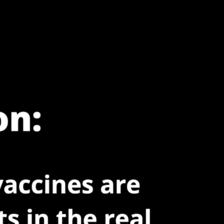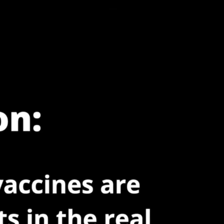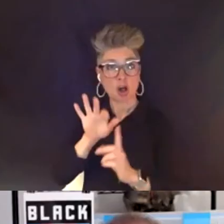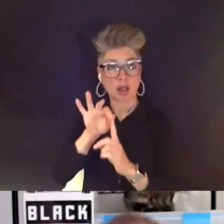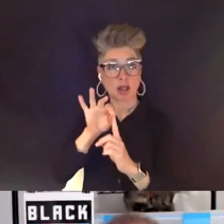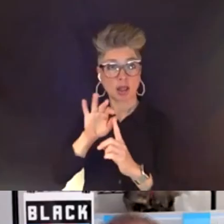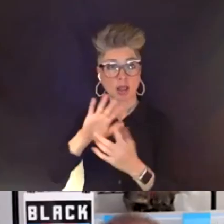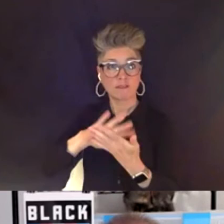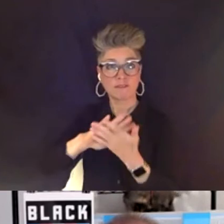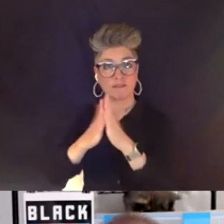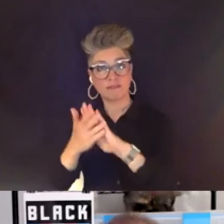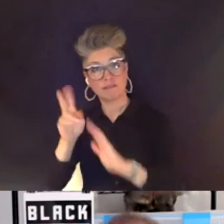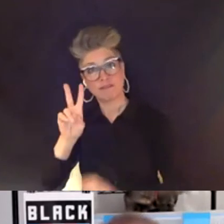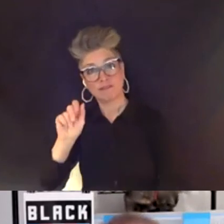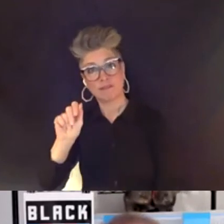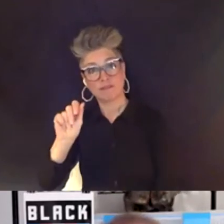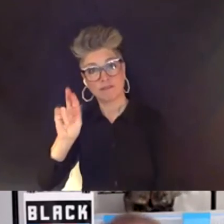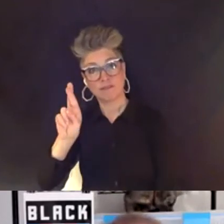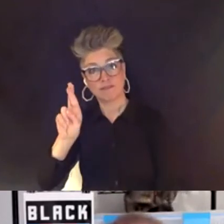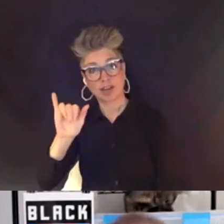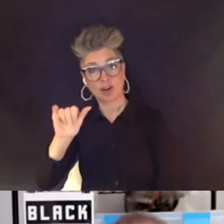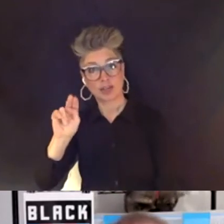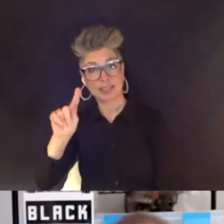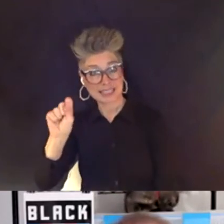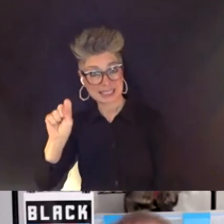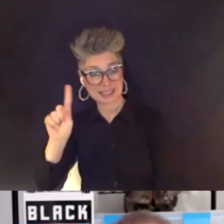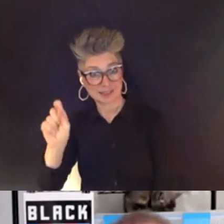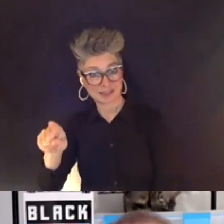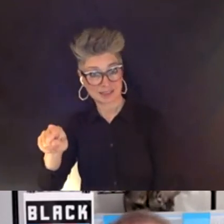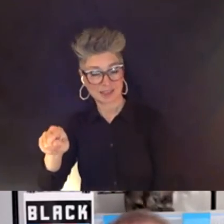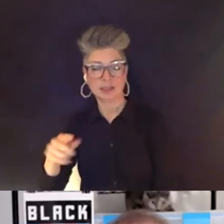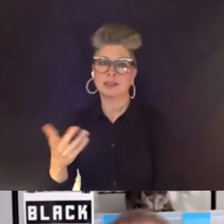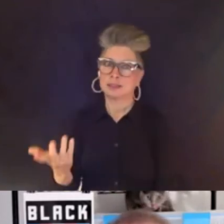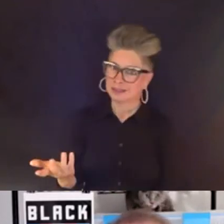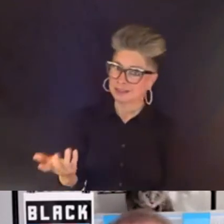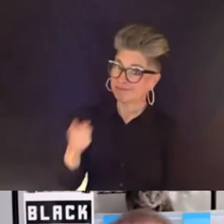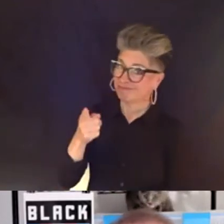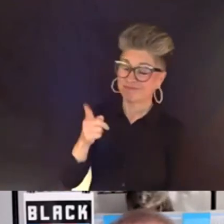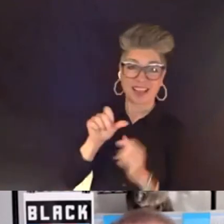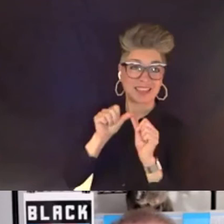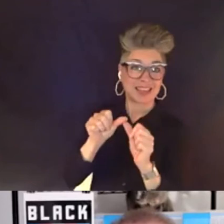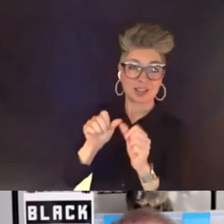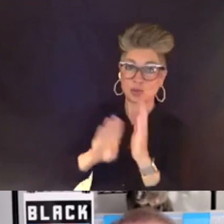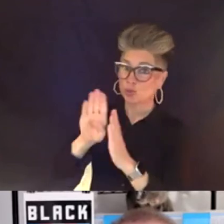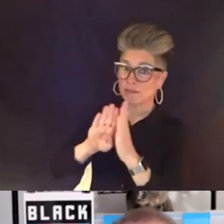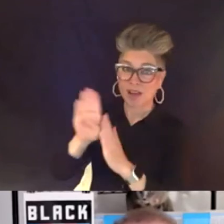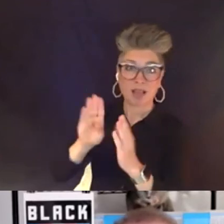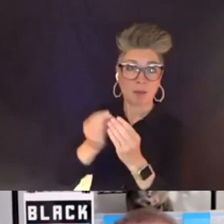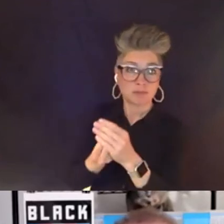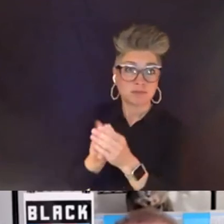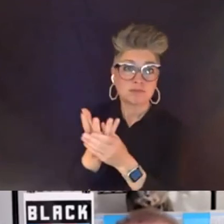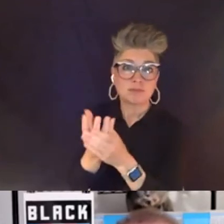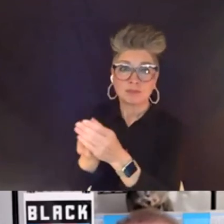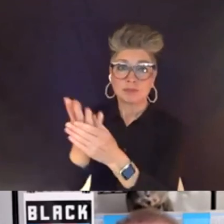world? That's a great question. So these variants continue to develop, and in fact, they're looking currently